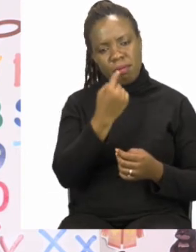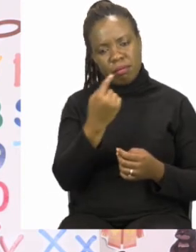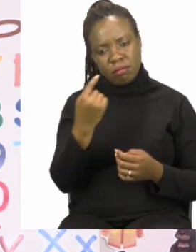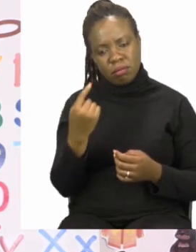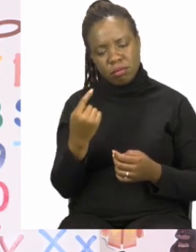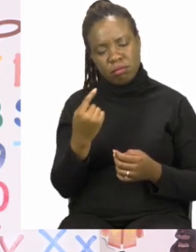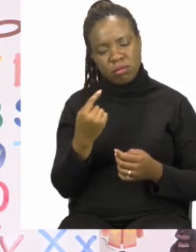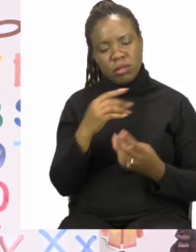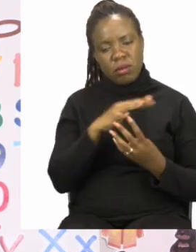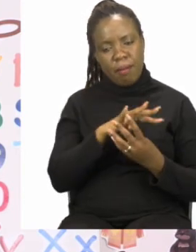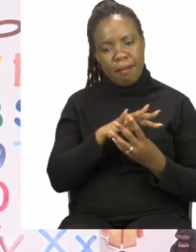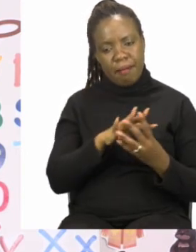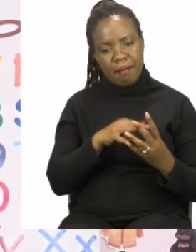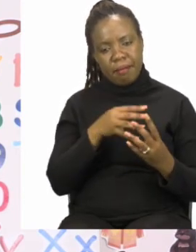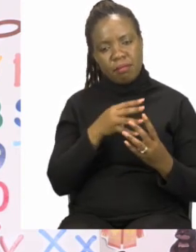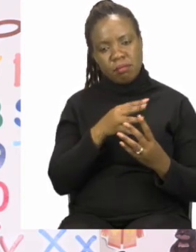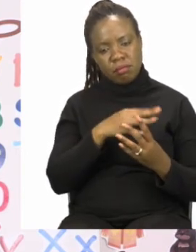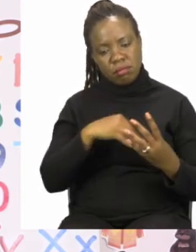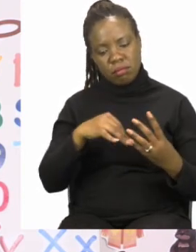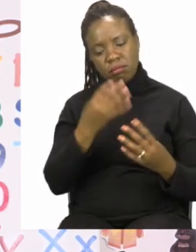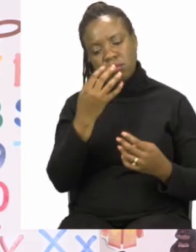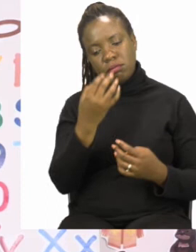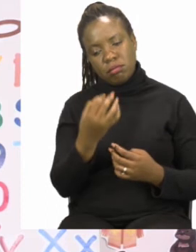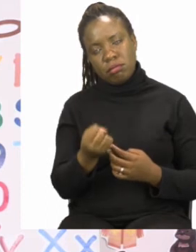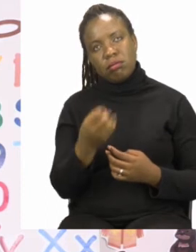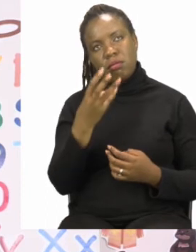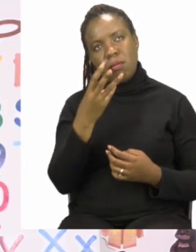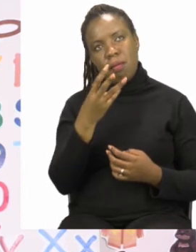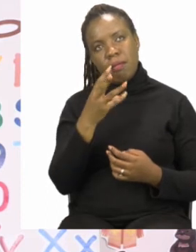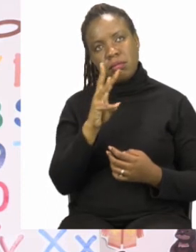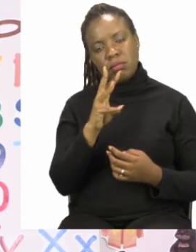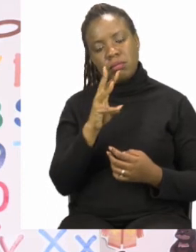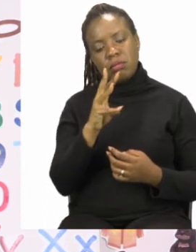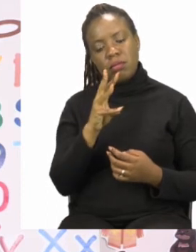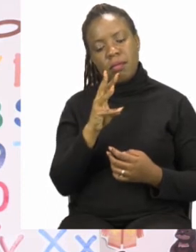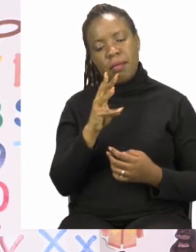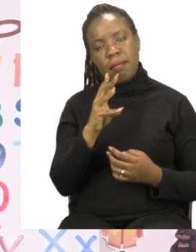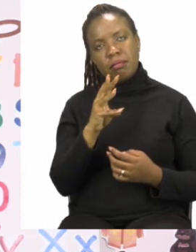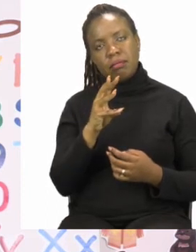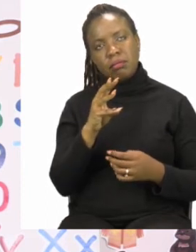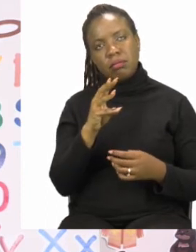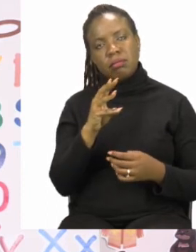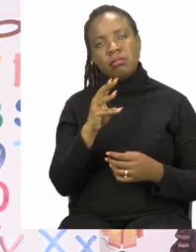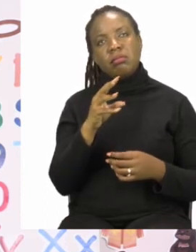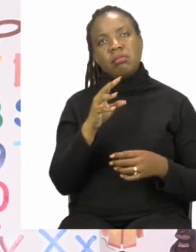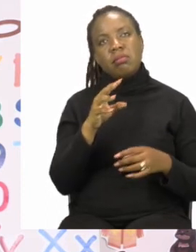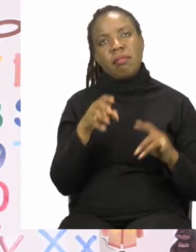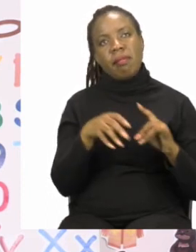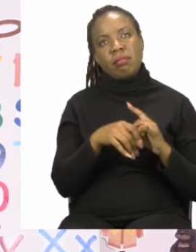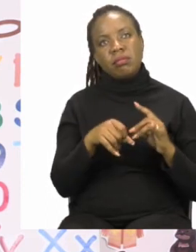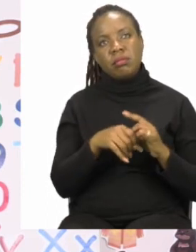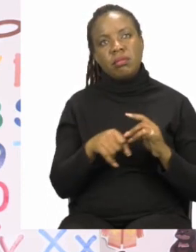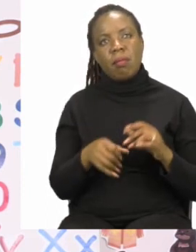goats. Each camp, there we go. We are writing the sentence so that you can see what it looks